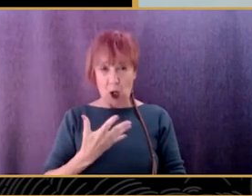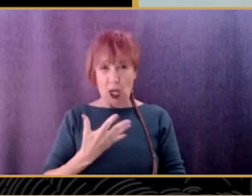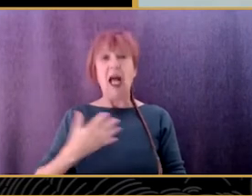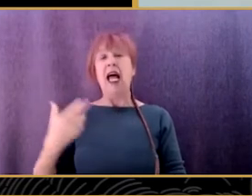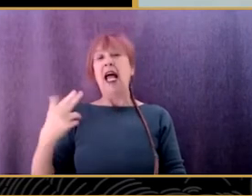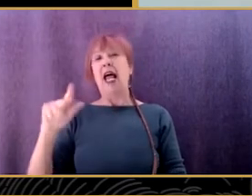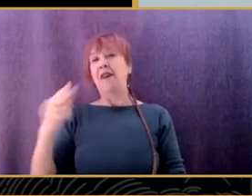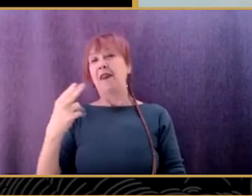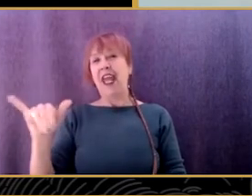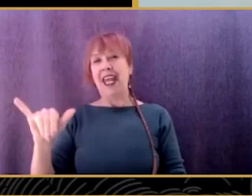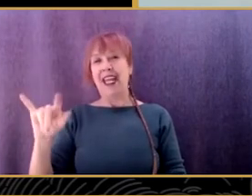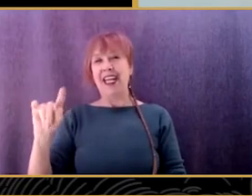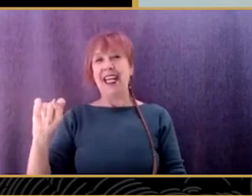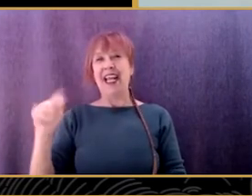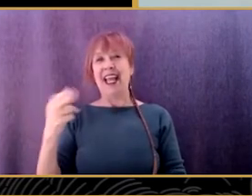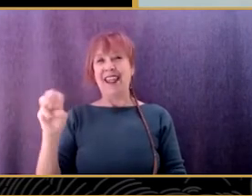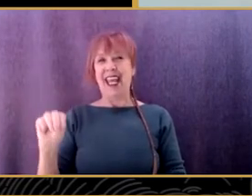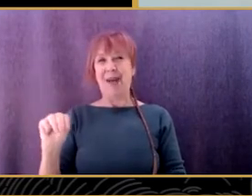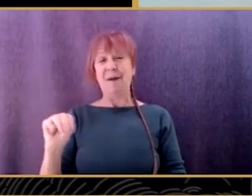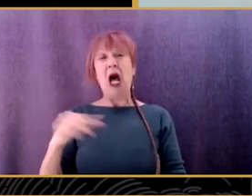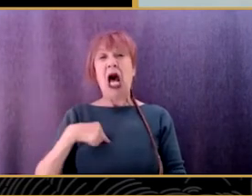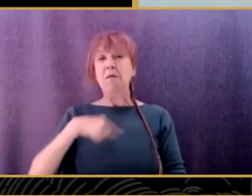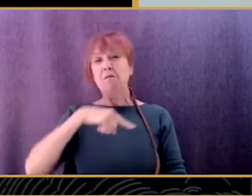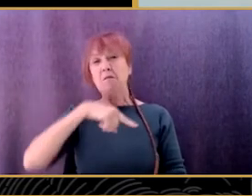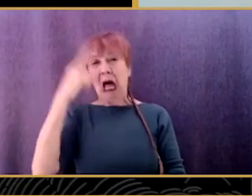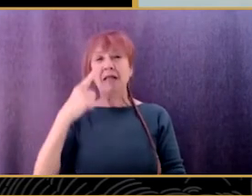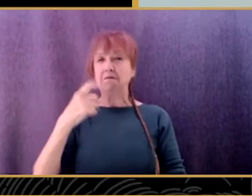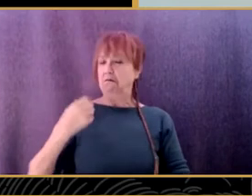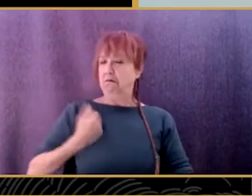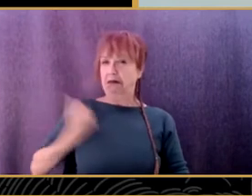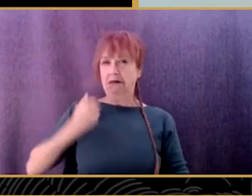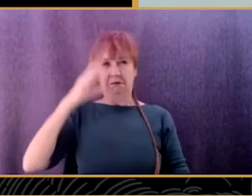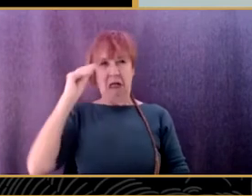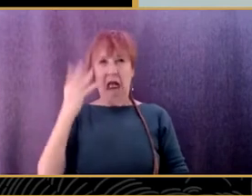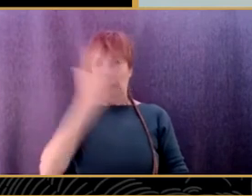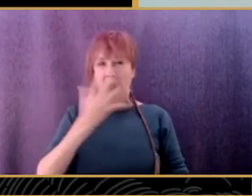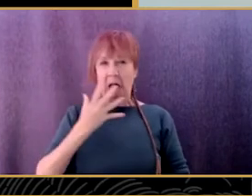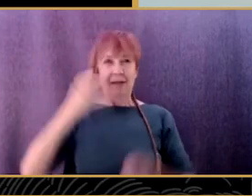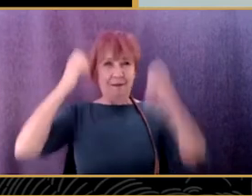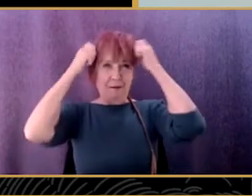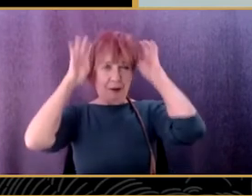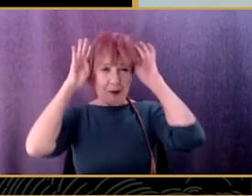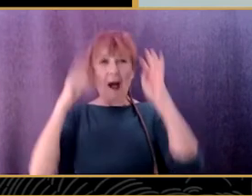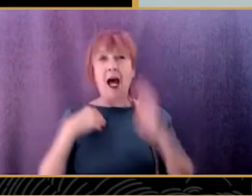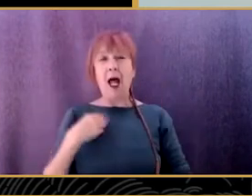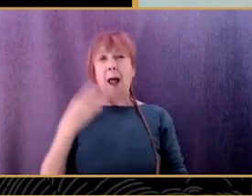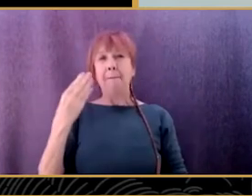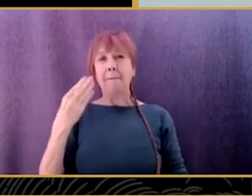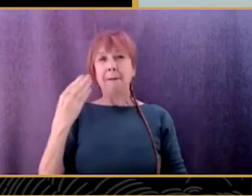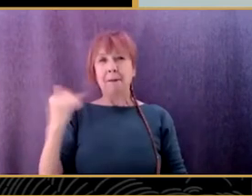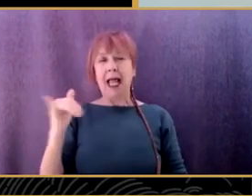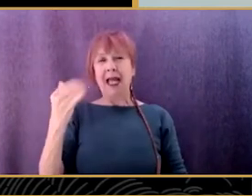I am a black masculine looking non-binary person with a black curly afro I'm wearing a black and yellow